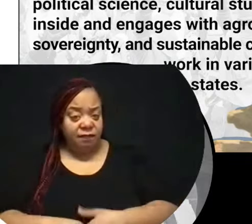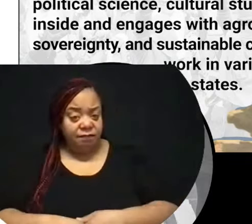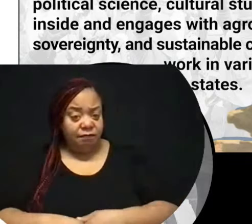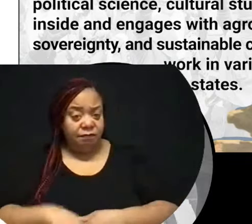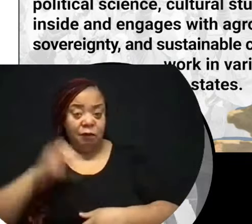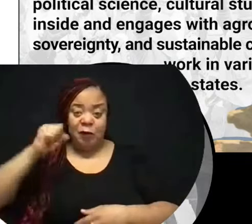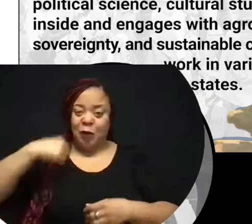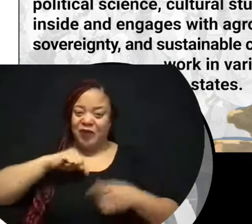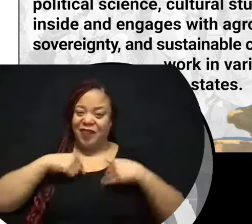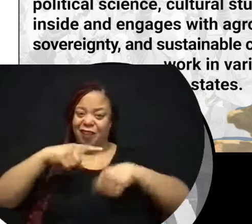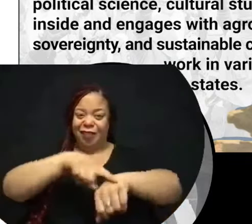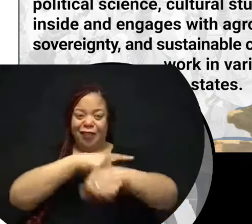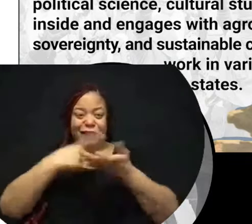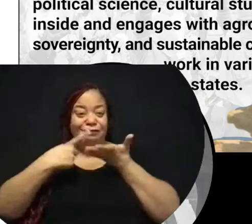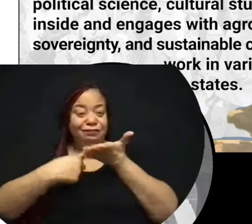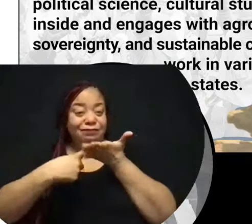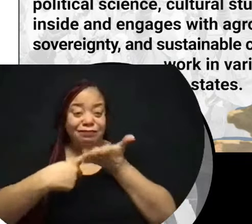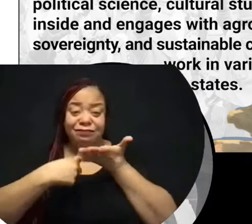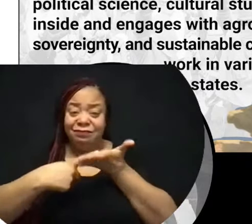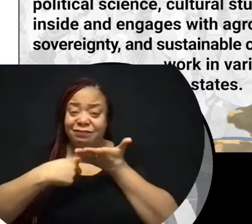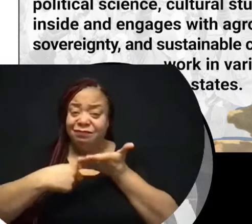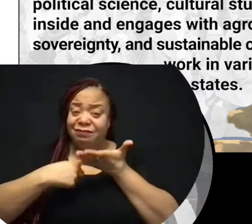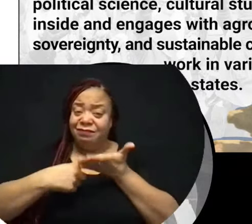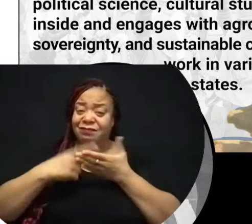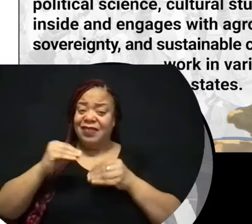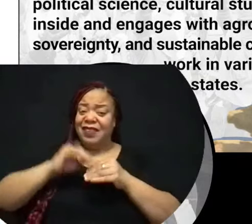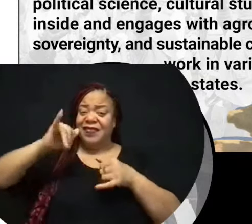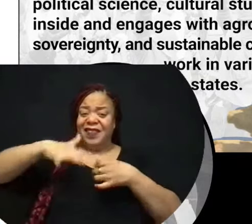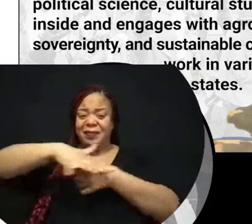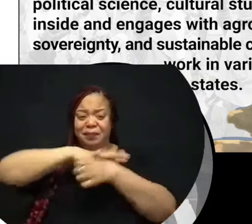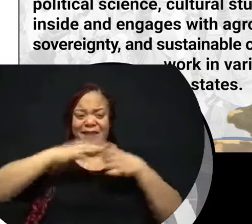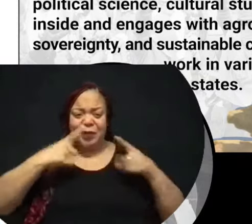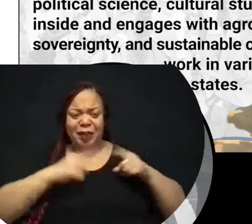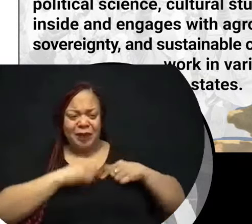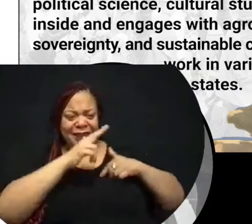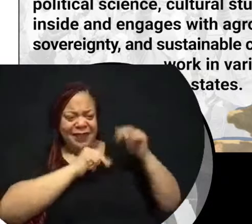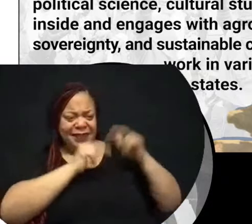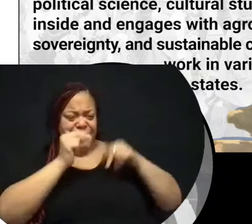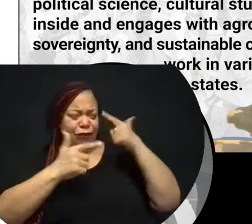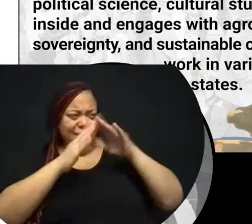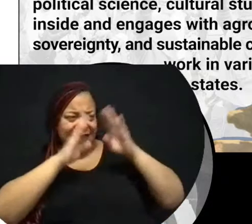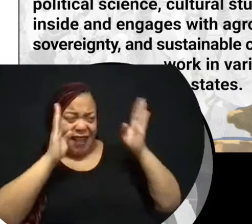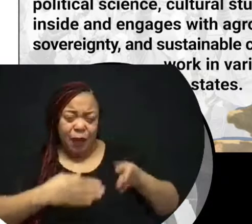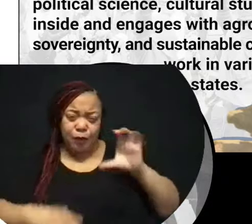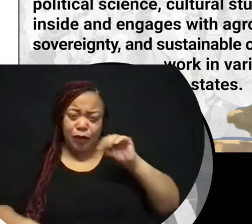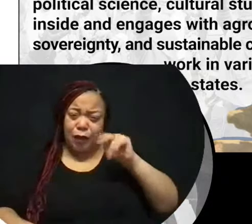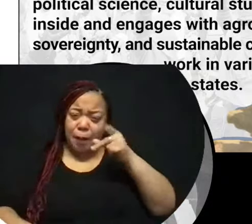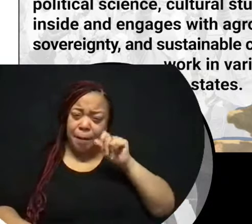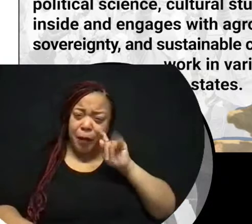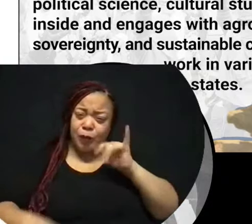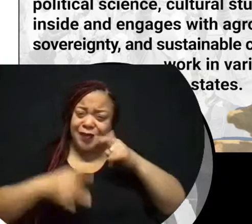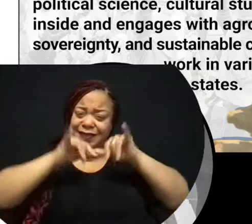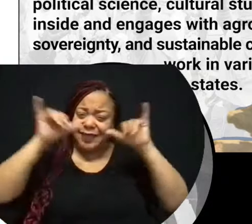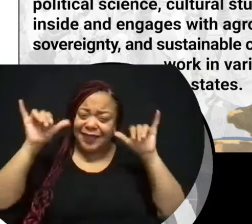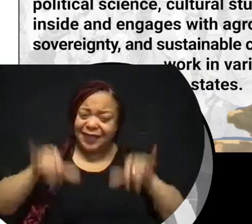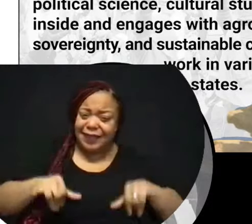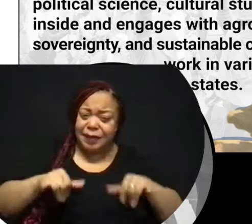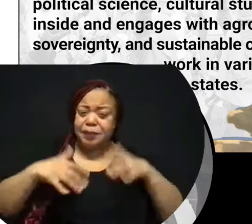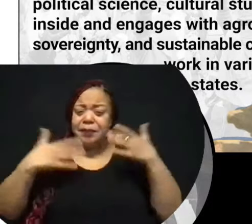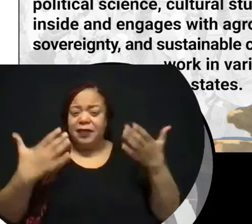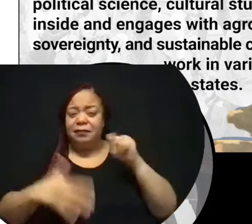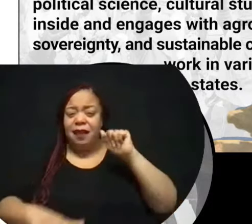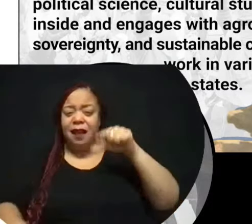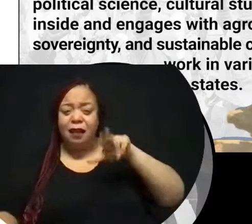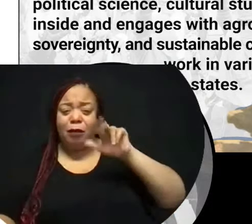rent at $5 for a whole season. You can rent from April to September. So it's basically,